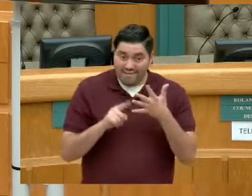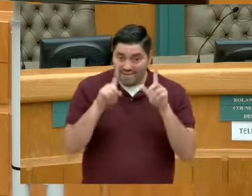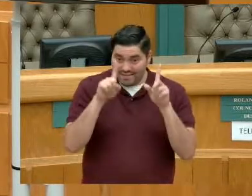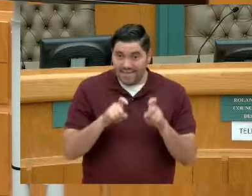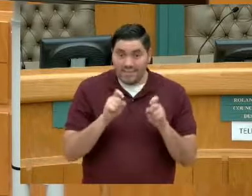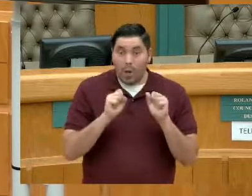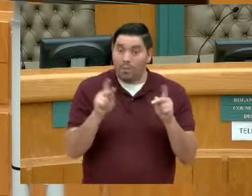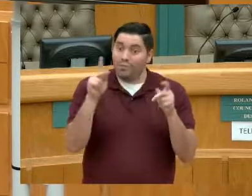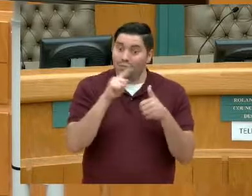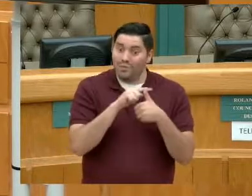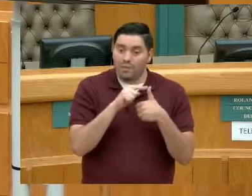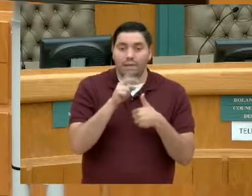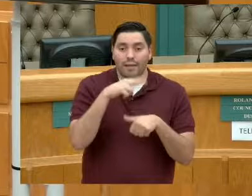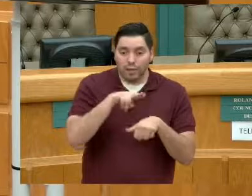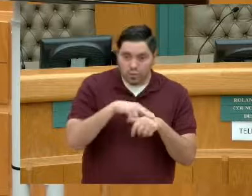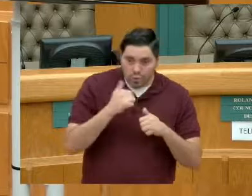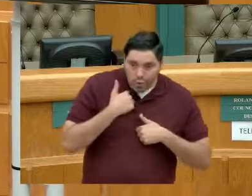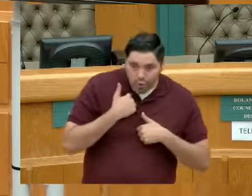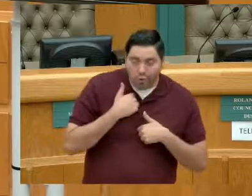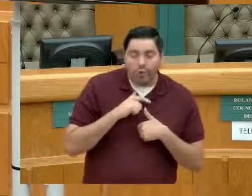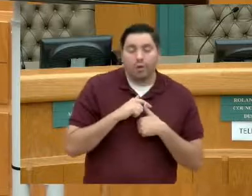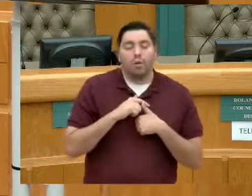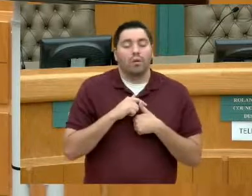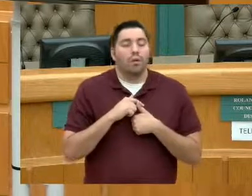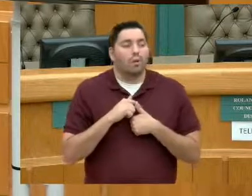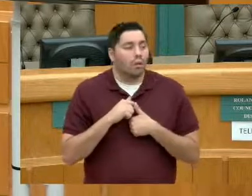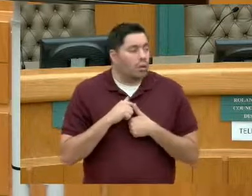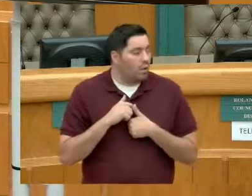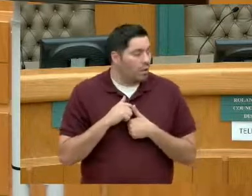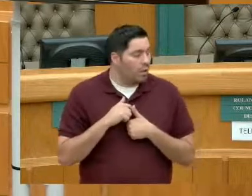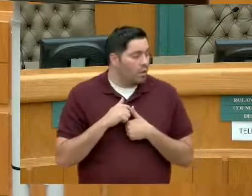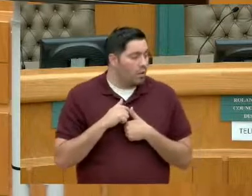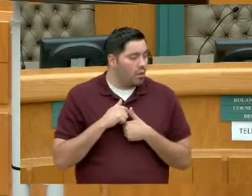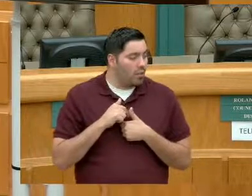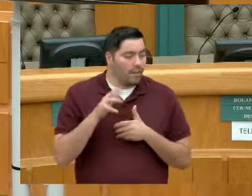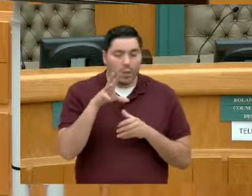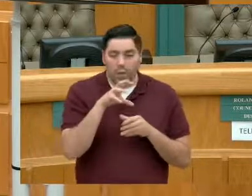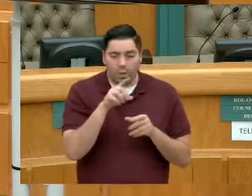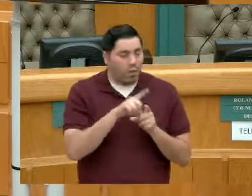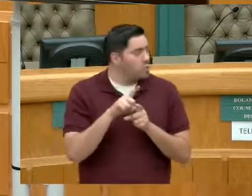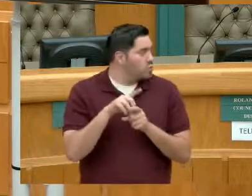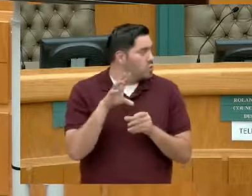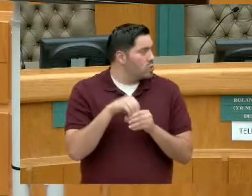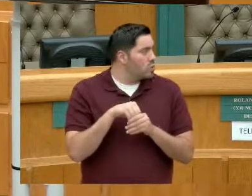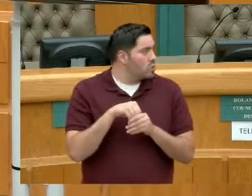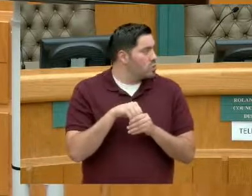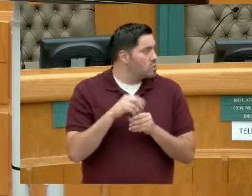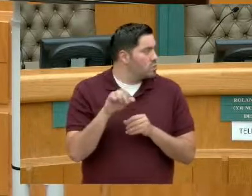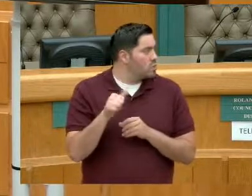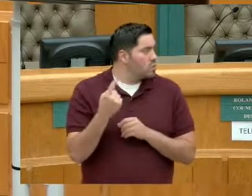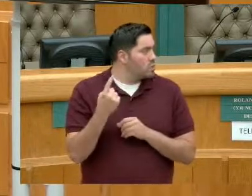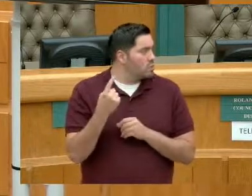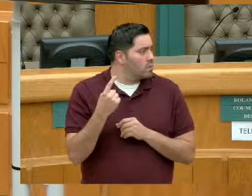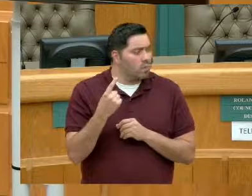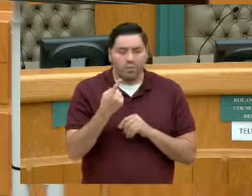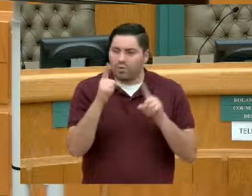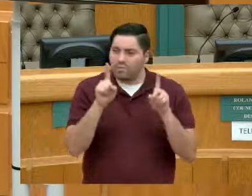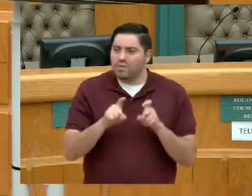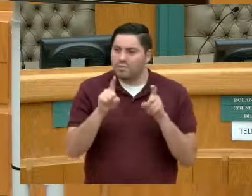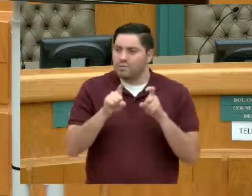512-883-2400. So for those 5 testing opportunities, which includes the National Guard and